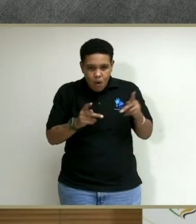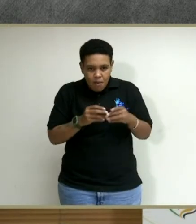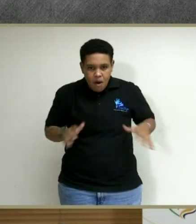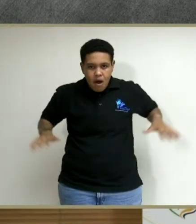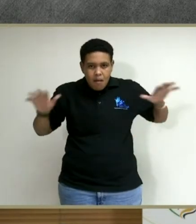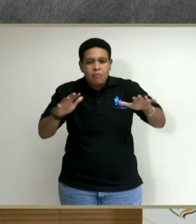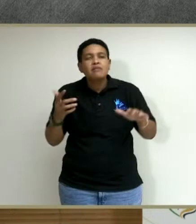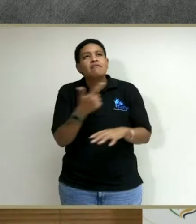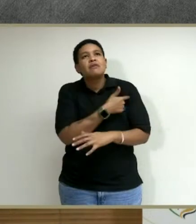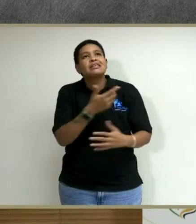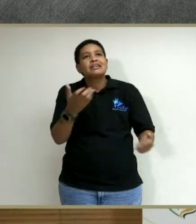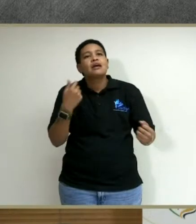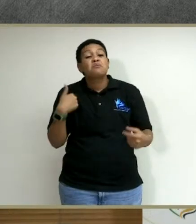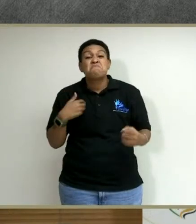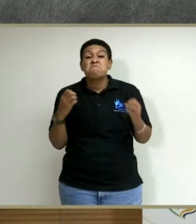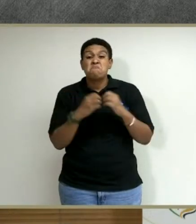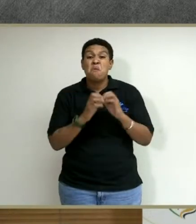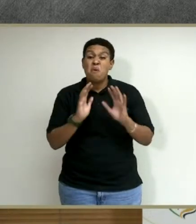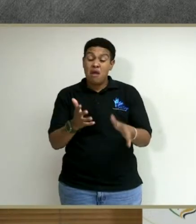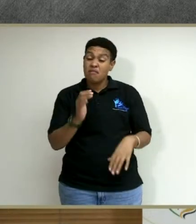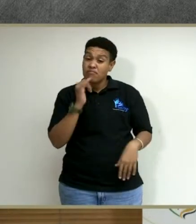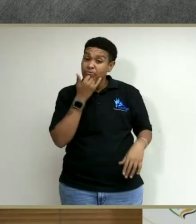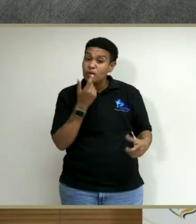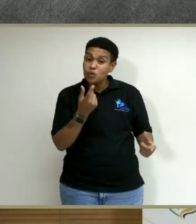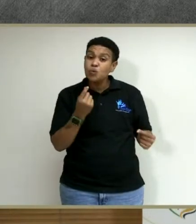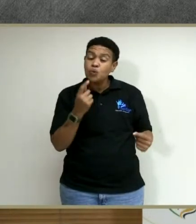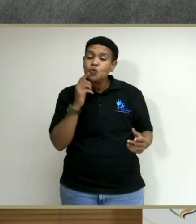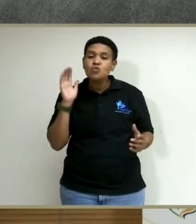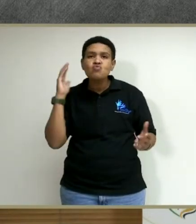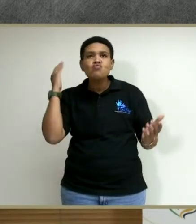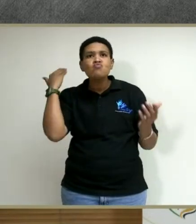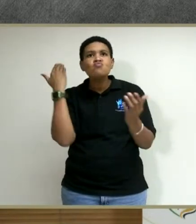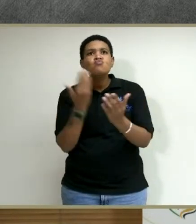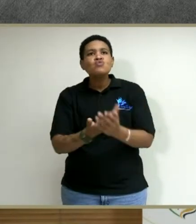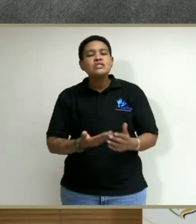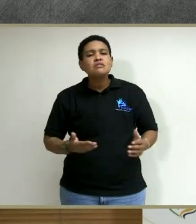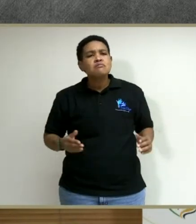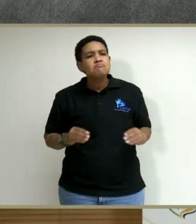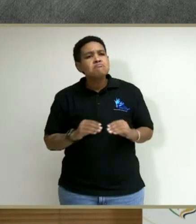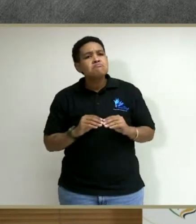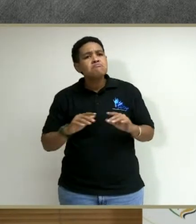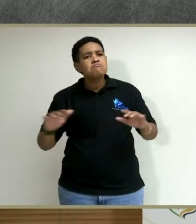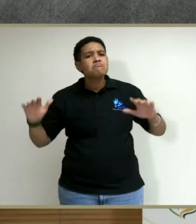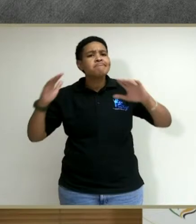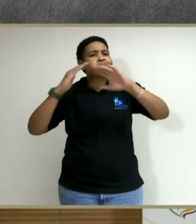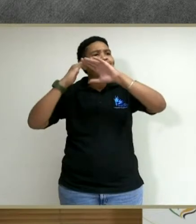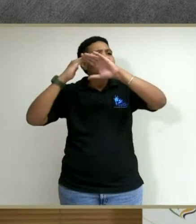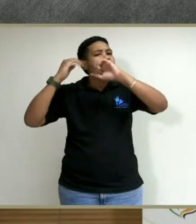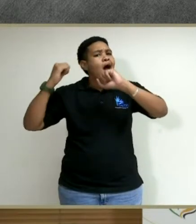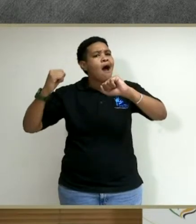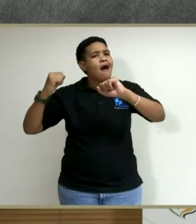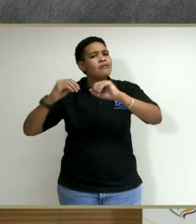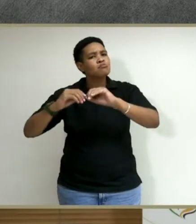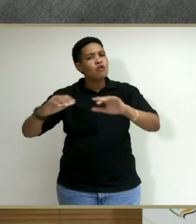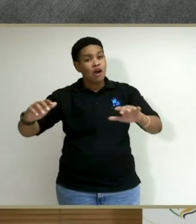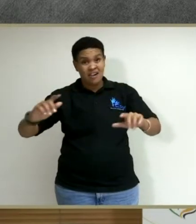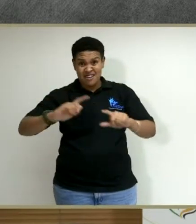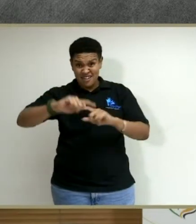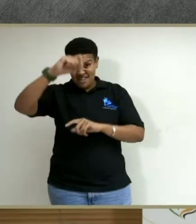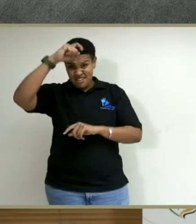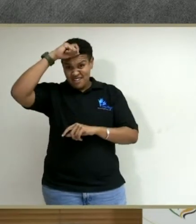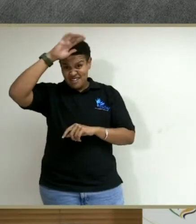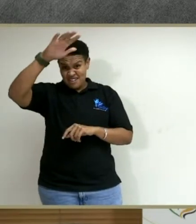population. We do have a far way to go to get to herd immunity. However, we are quite grateful because in the